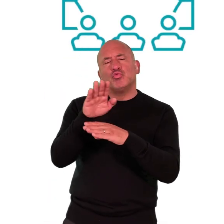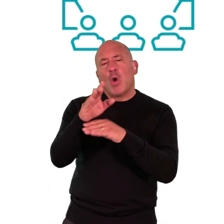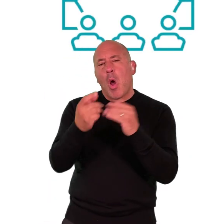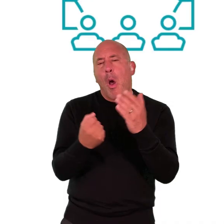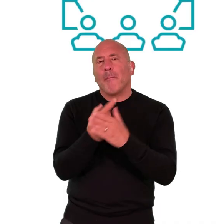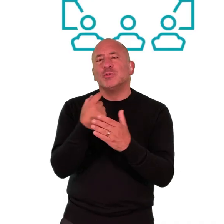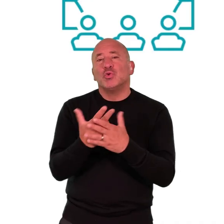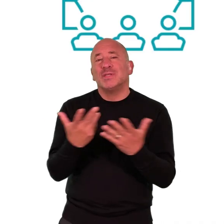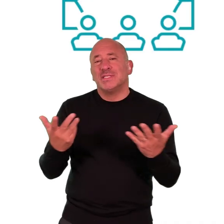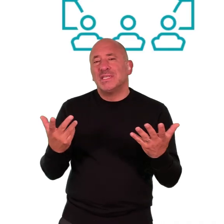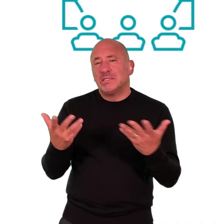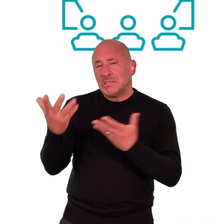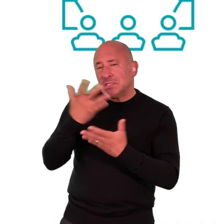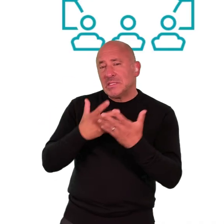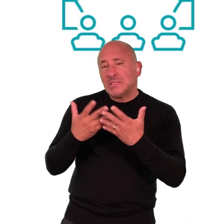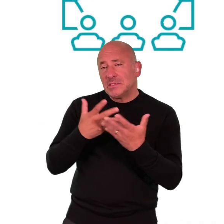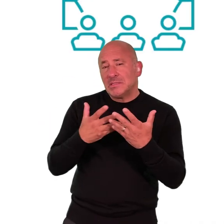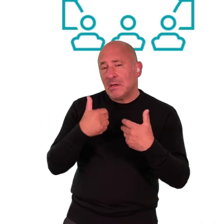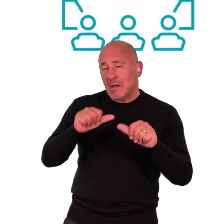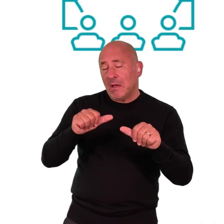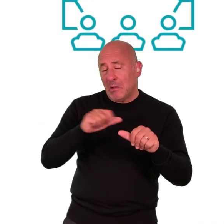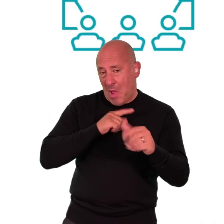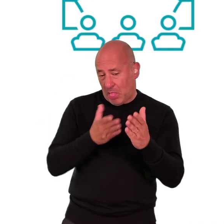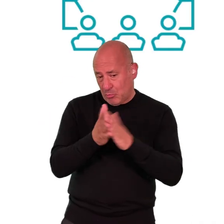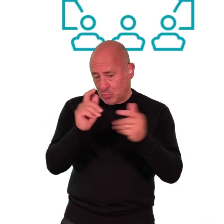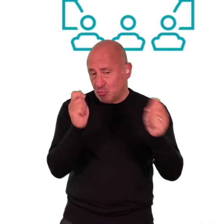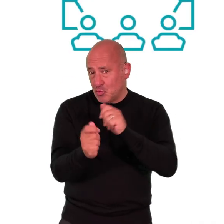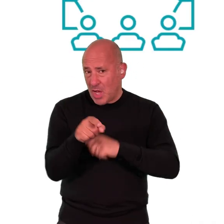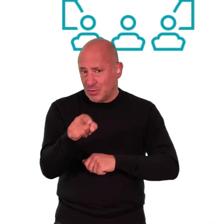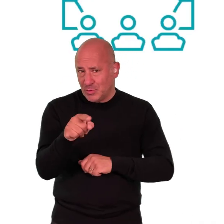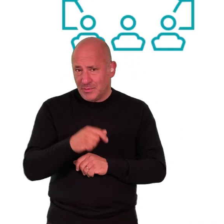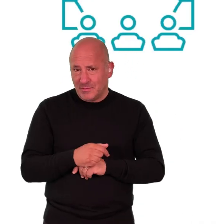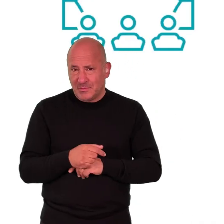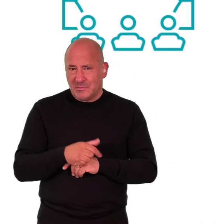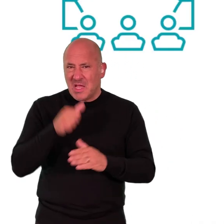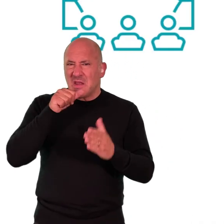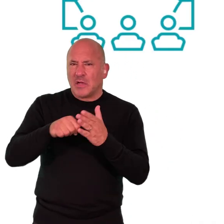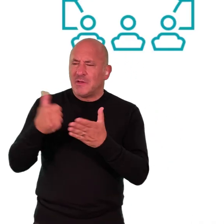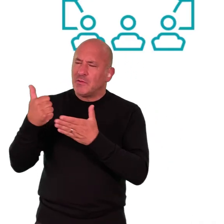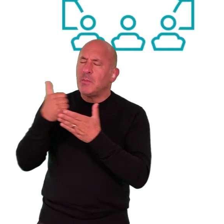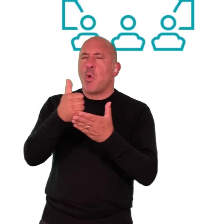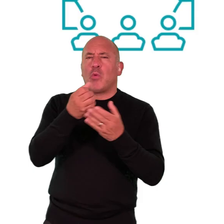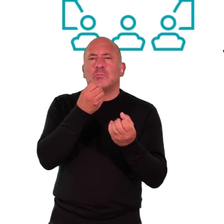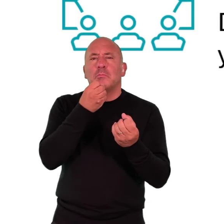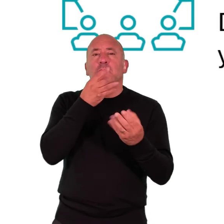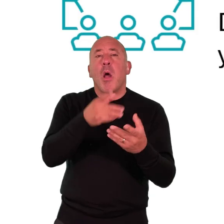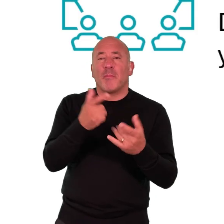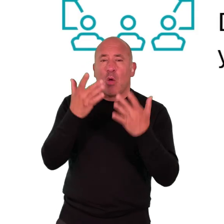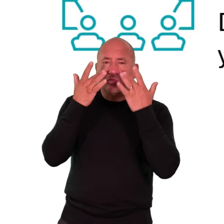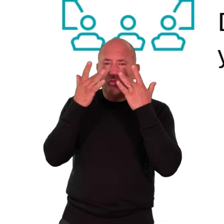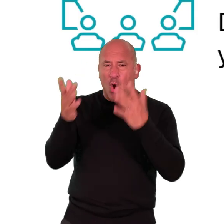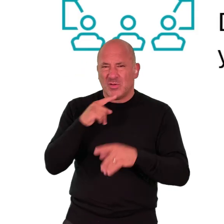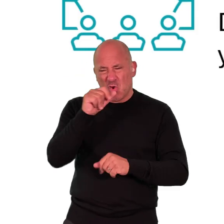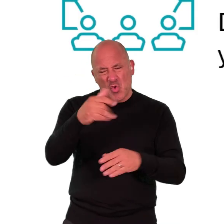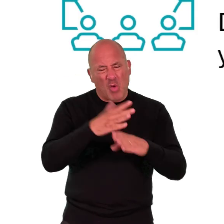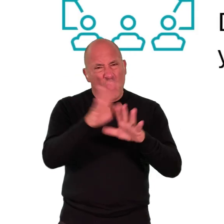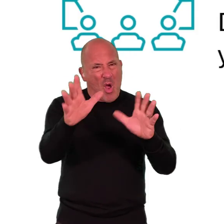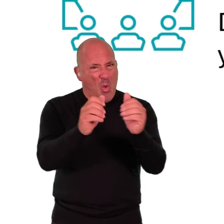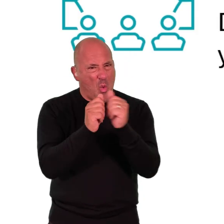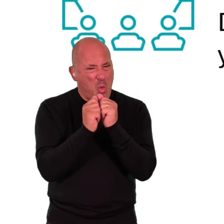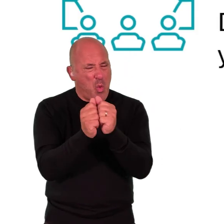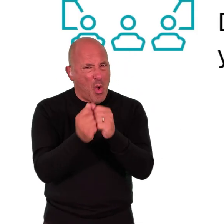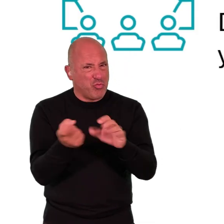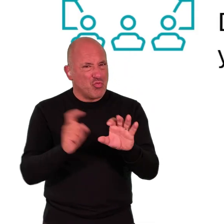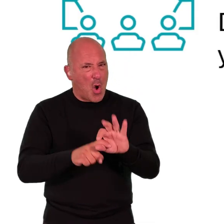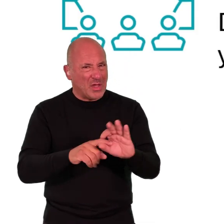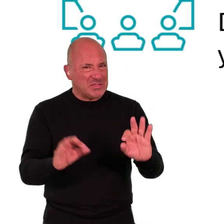because of doing it. A strong letter of support can demonstrate both the value and the quality of your work, as